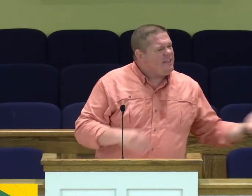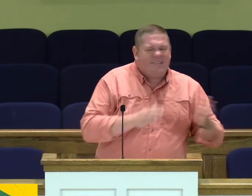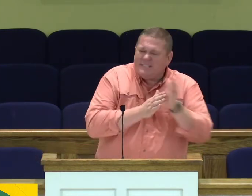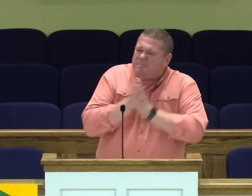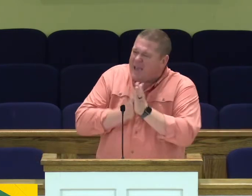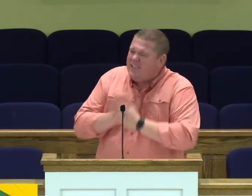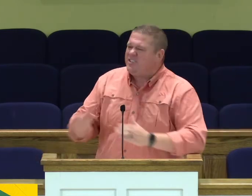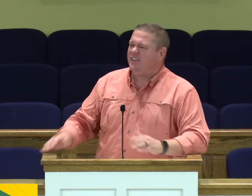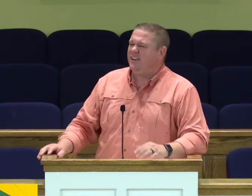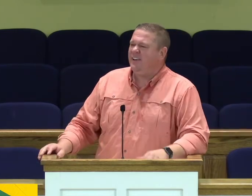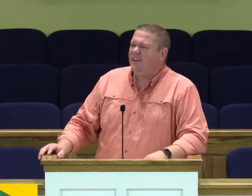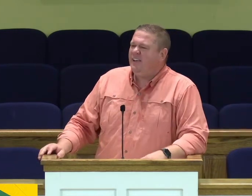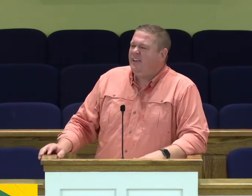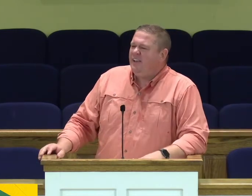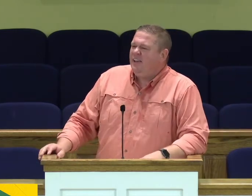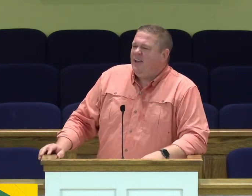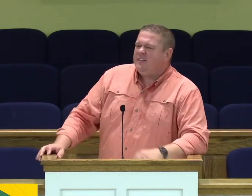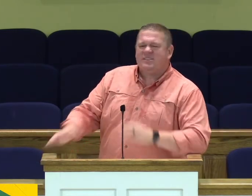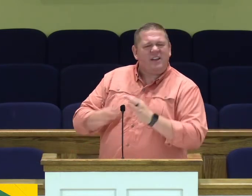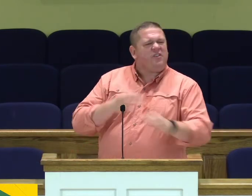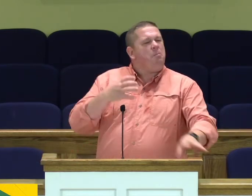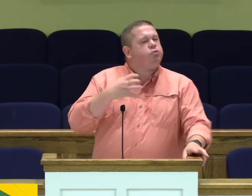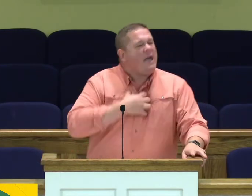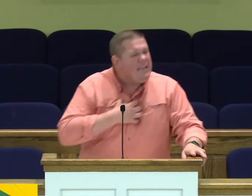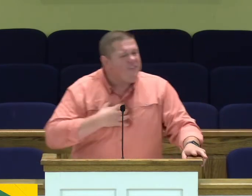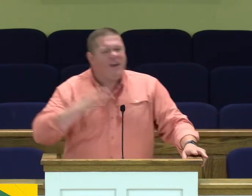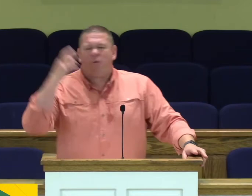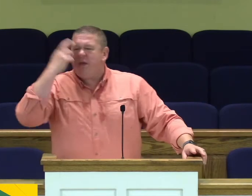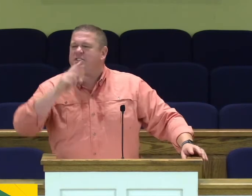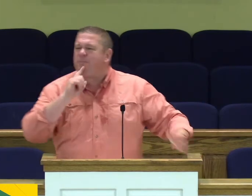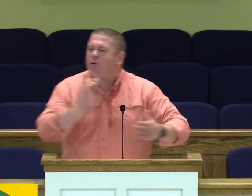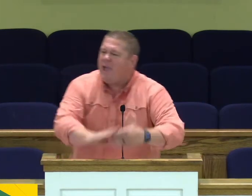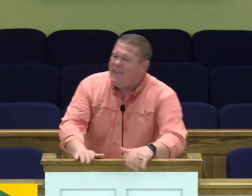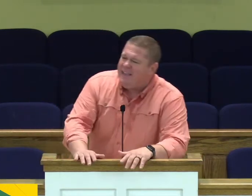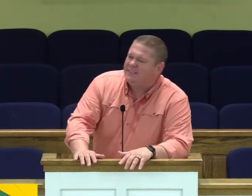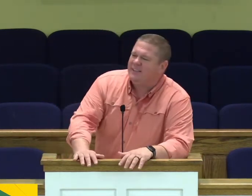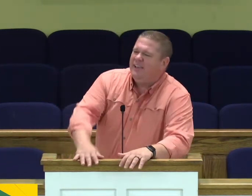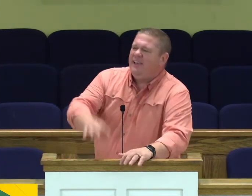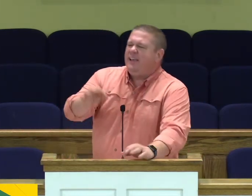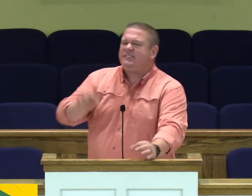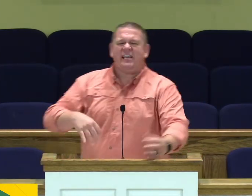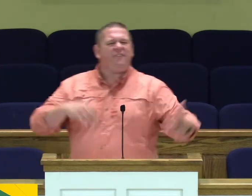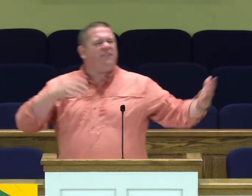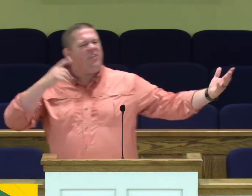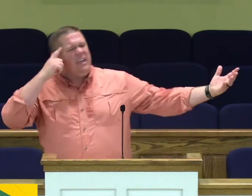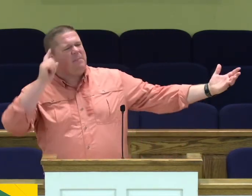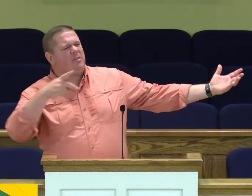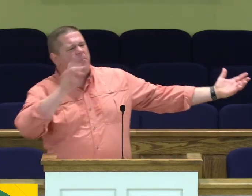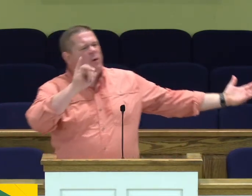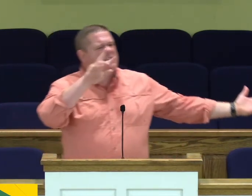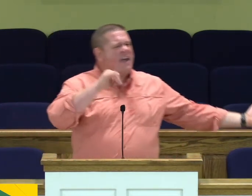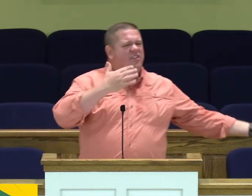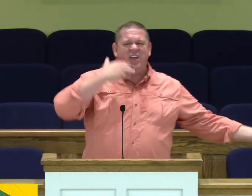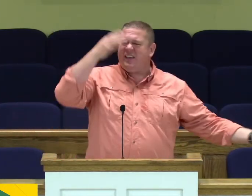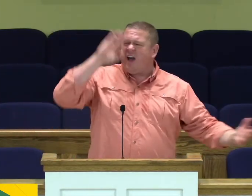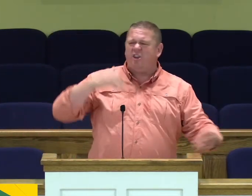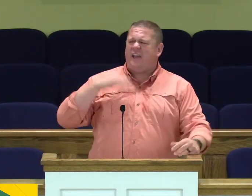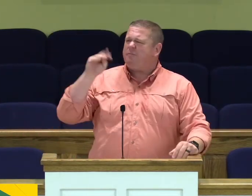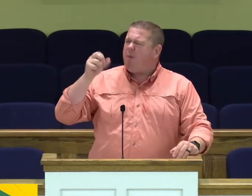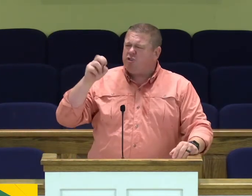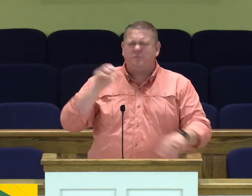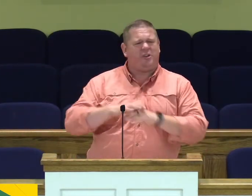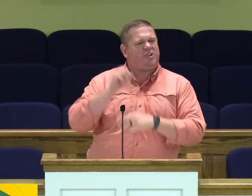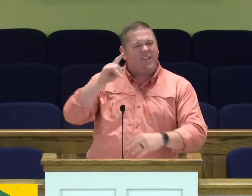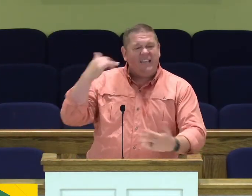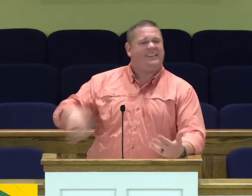tonight? Anticipation. Instead of complaining, find a reason to praise. Instead of thinking about the poison ivy, thank God you're going to